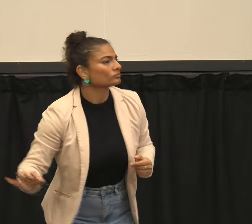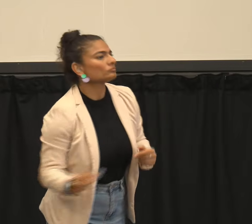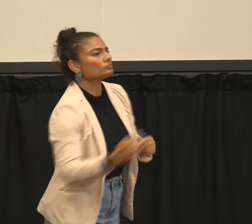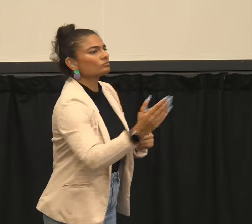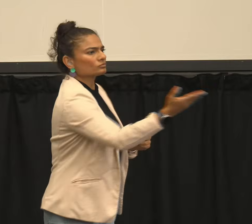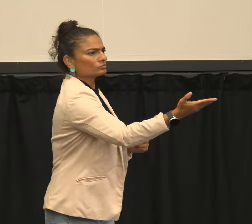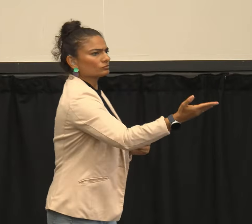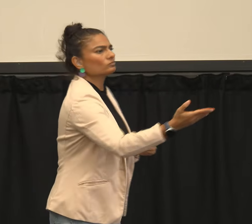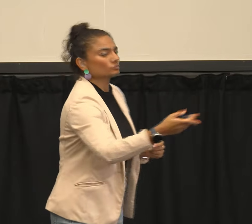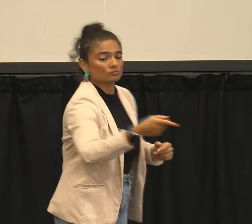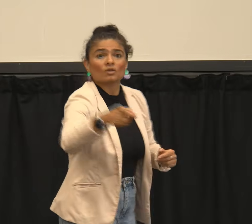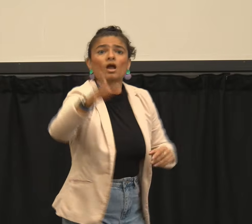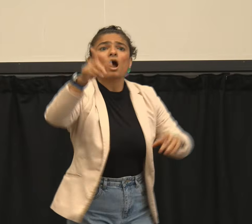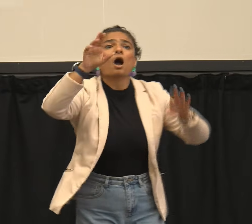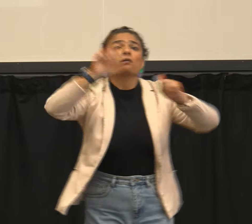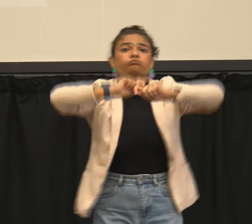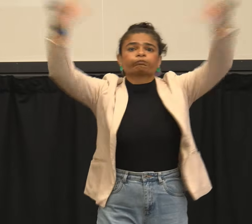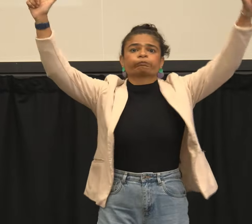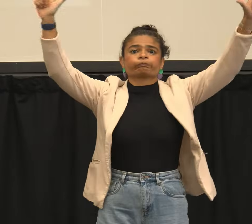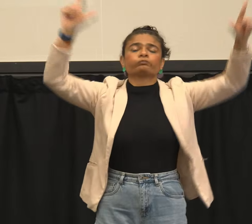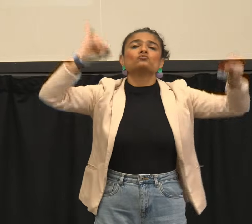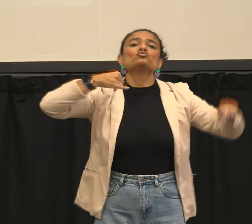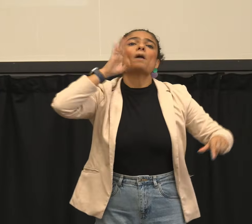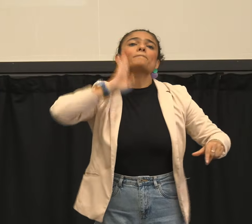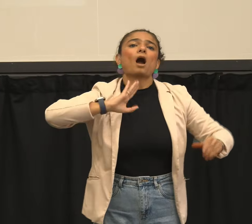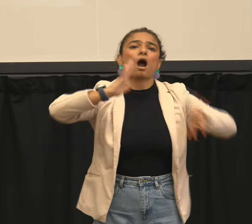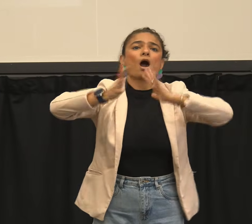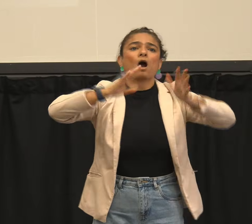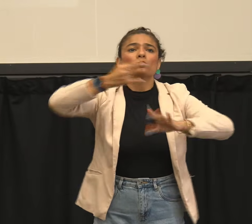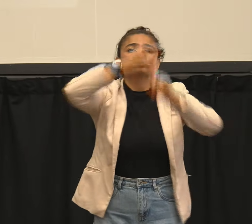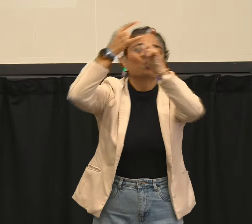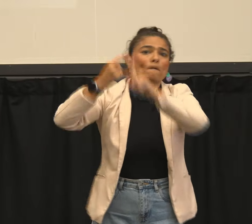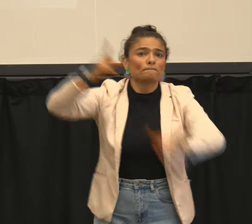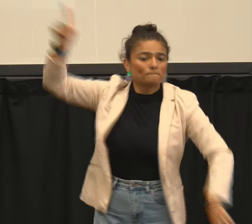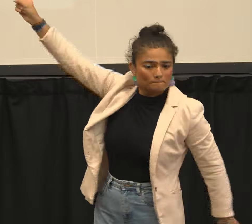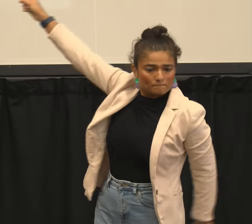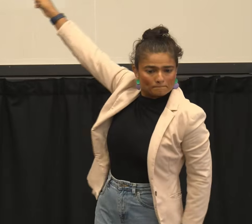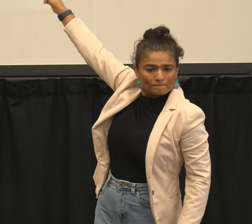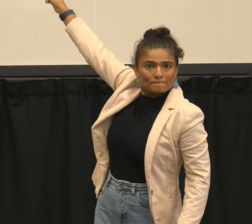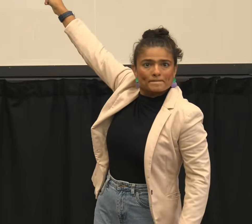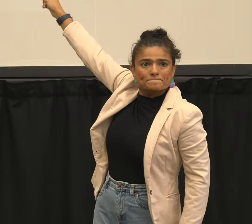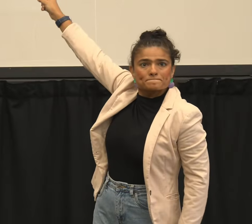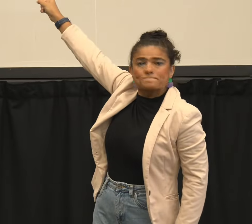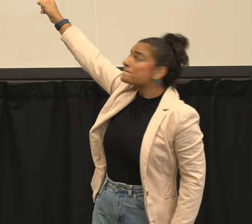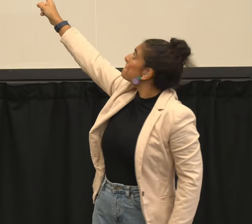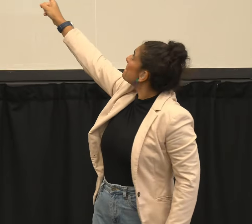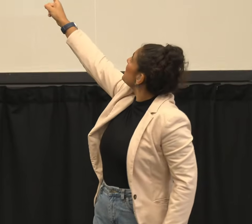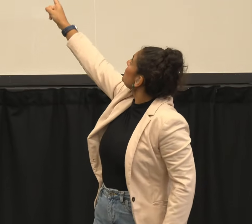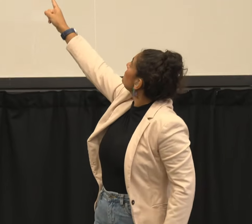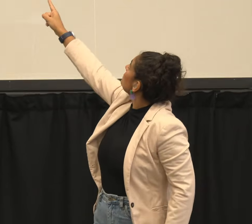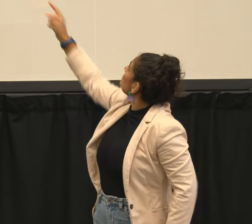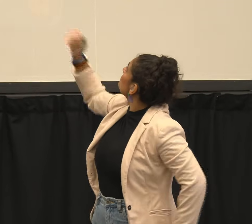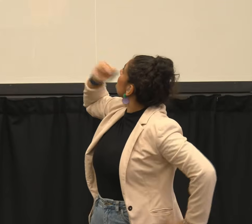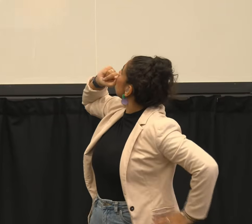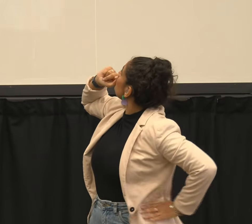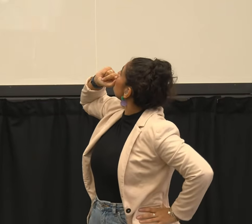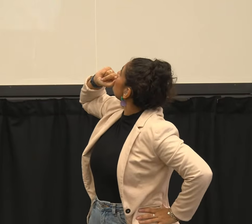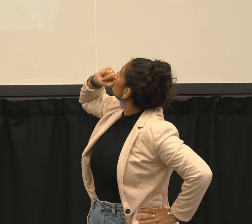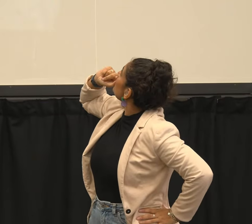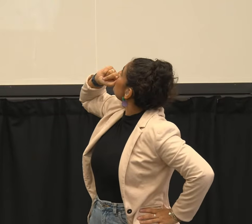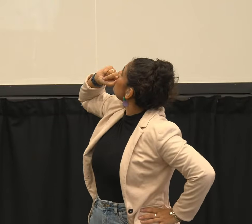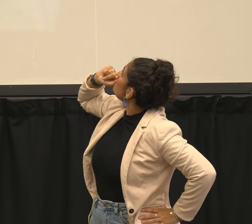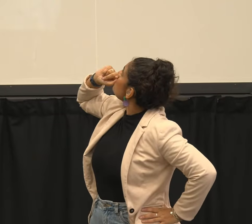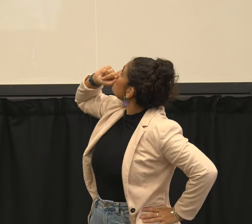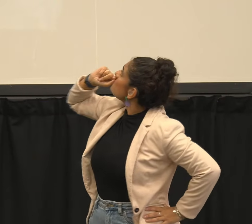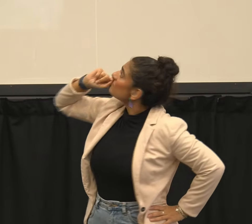okay? Thank you so much. If we can please ask our technical support team, the one video that is on, it is Jabbar